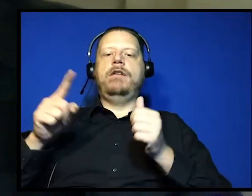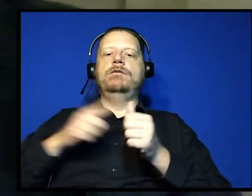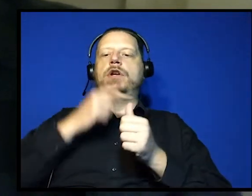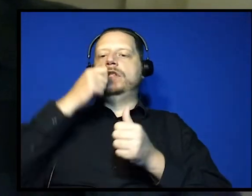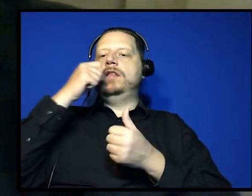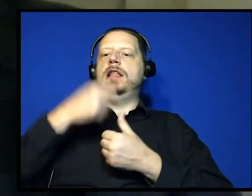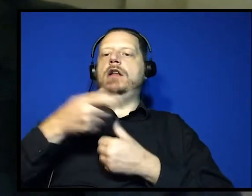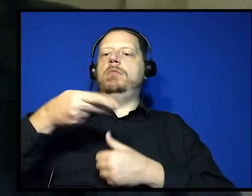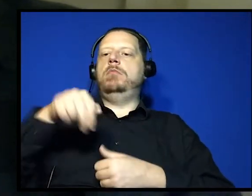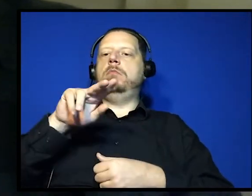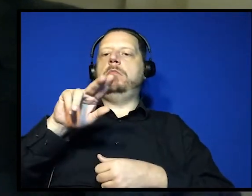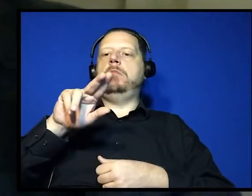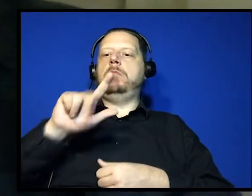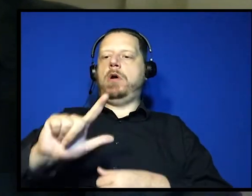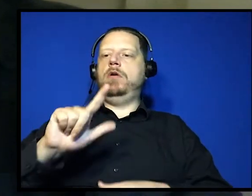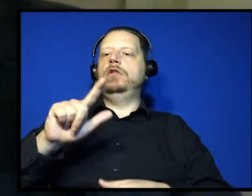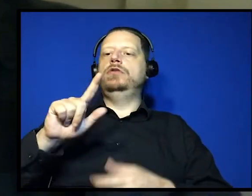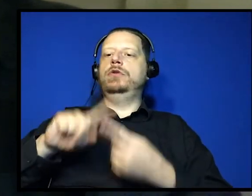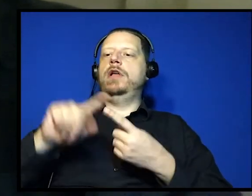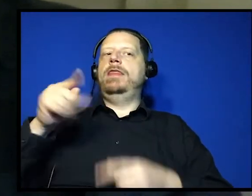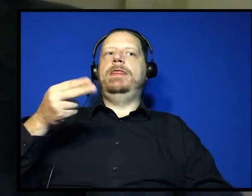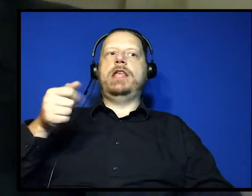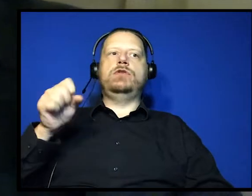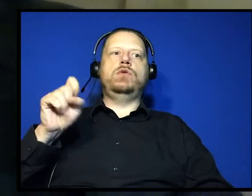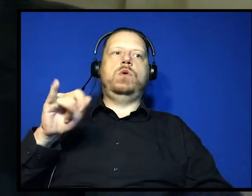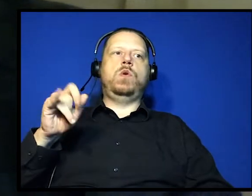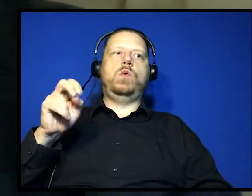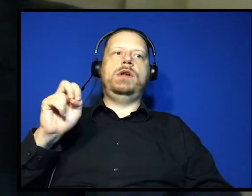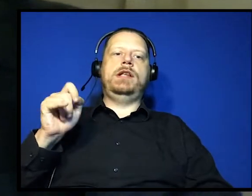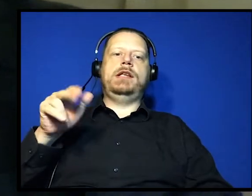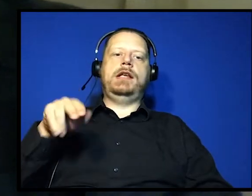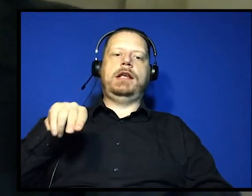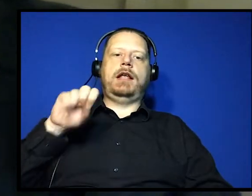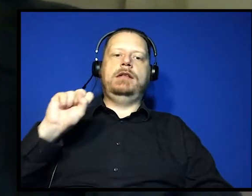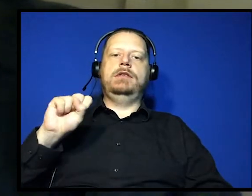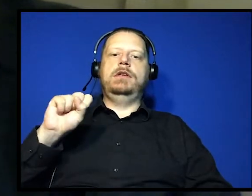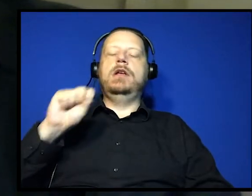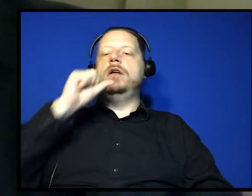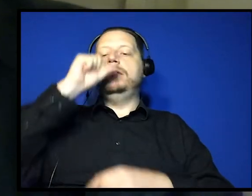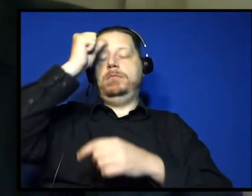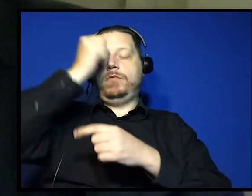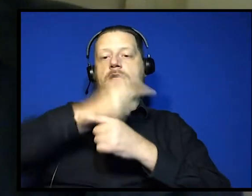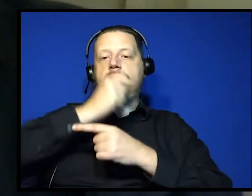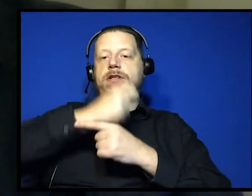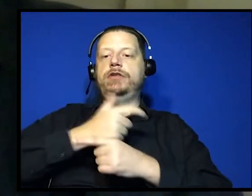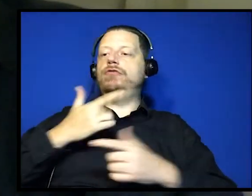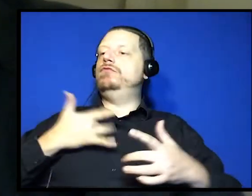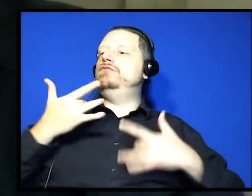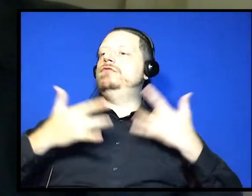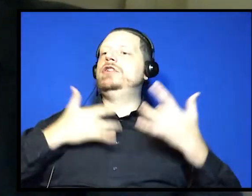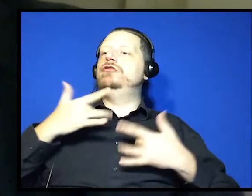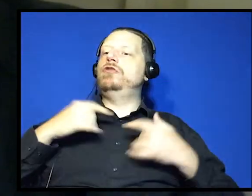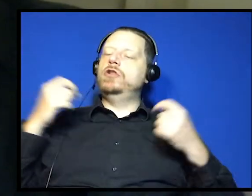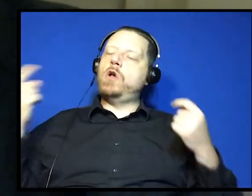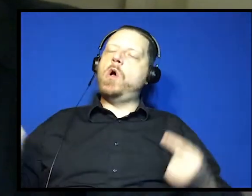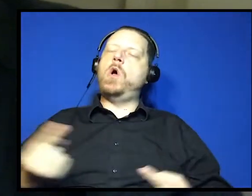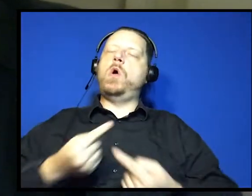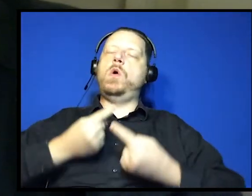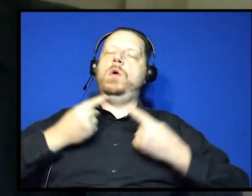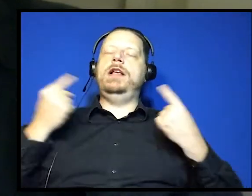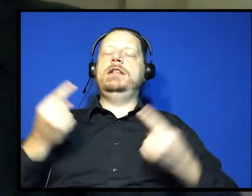First letter of Paul to the Thessalonians. Brothers and sisters, rejoice